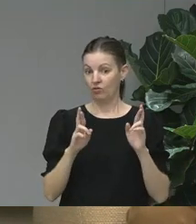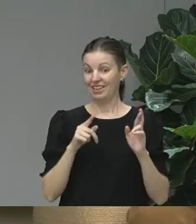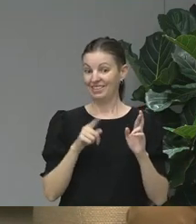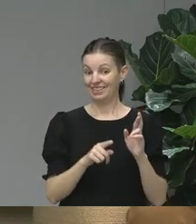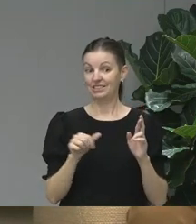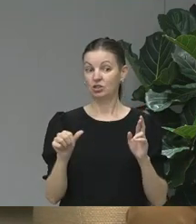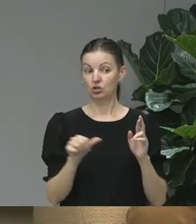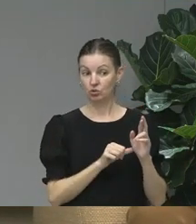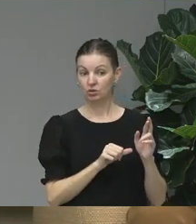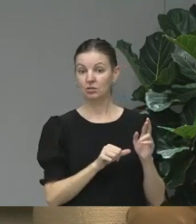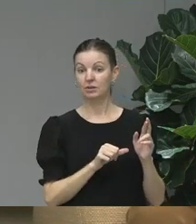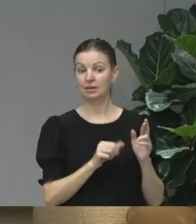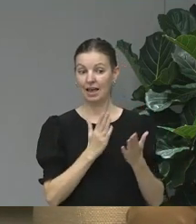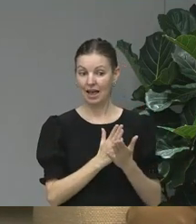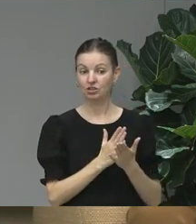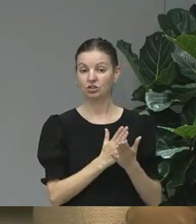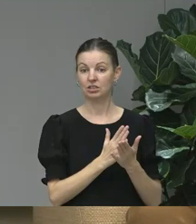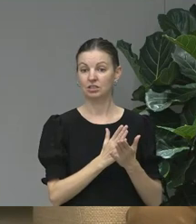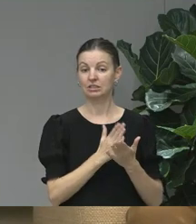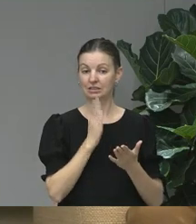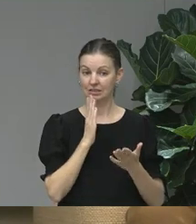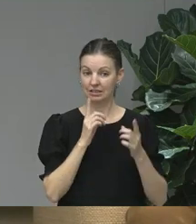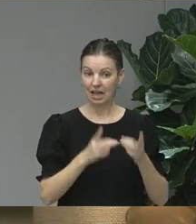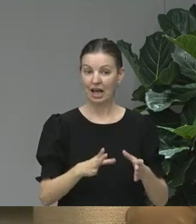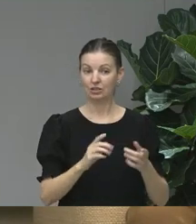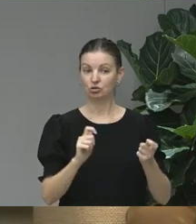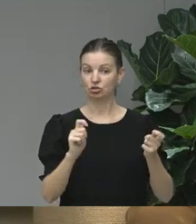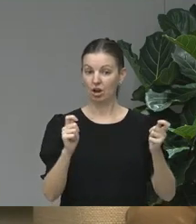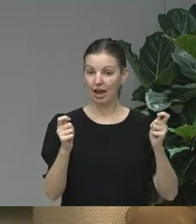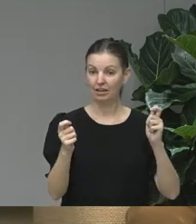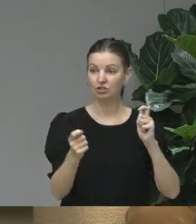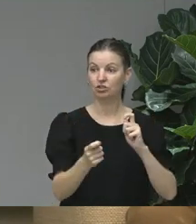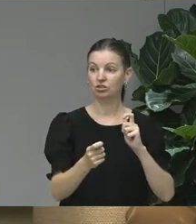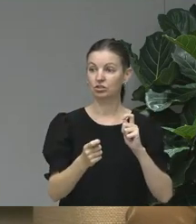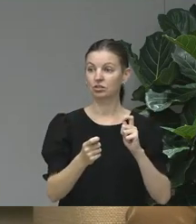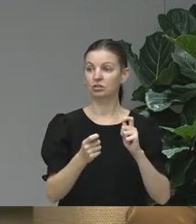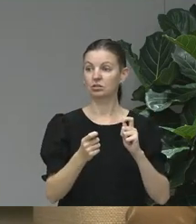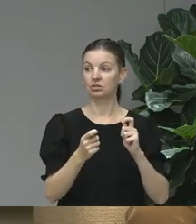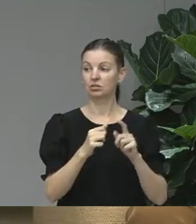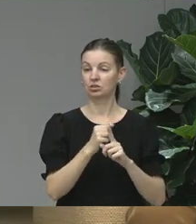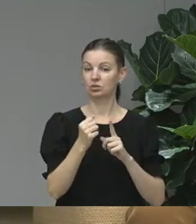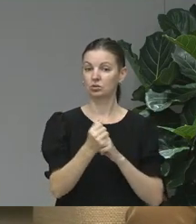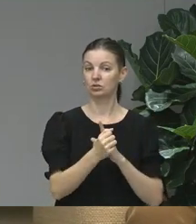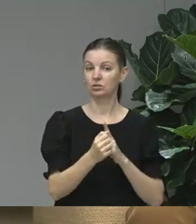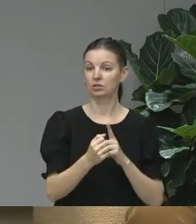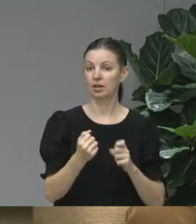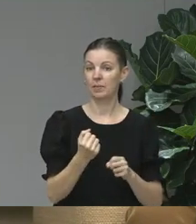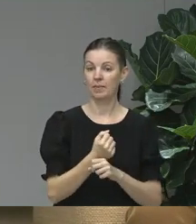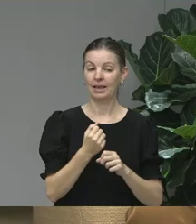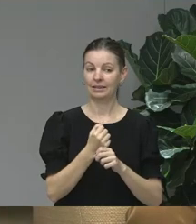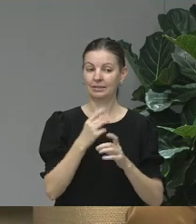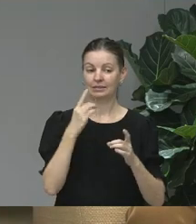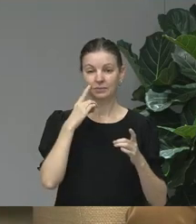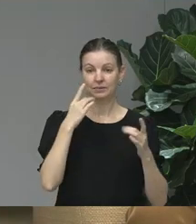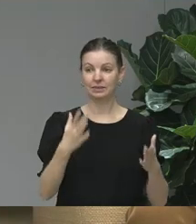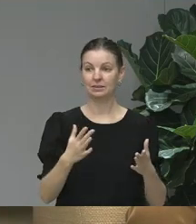should be something that would actually start to change the calculus as well, and make that calculus explicit